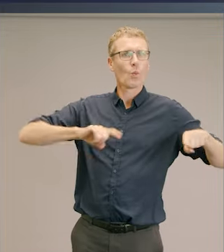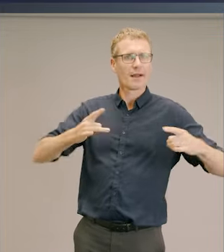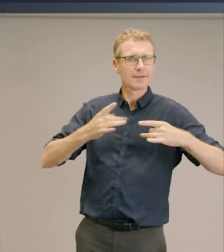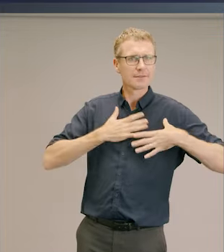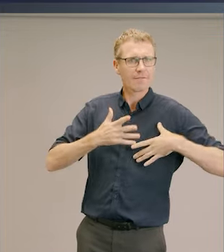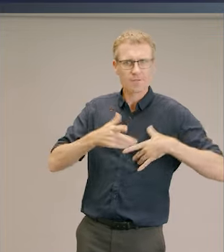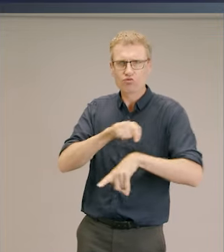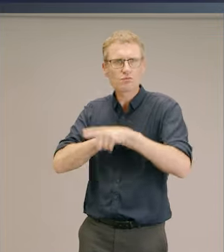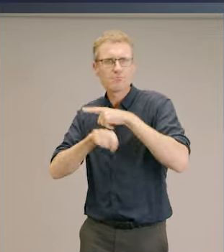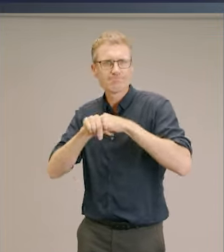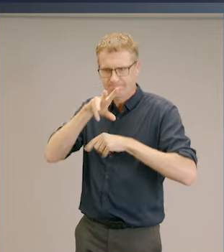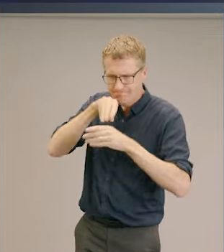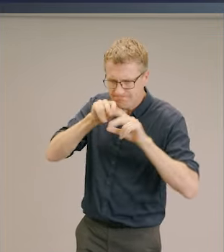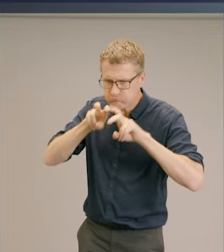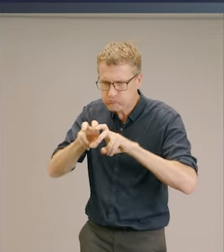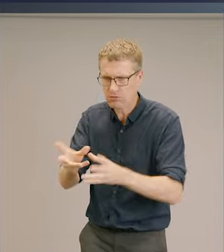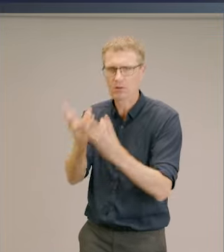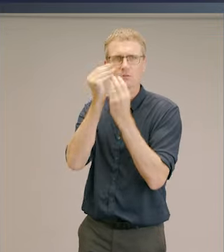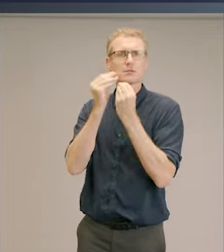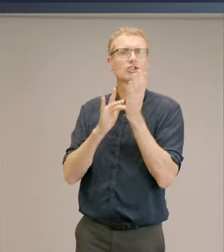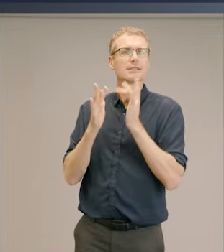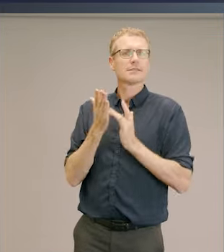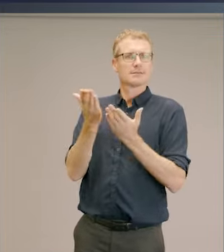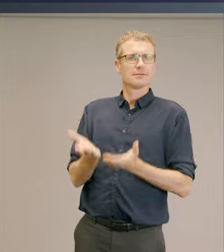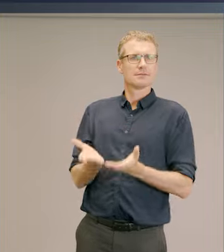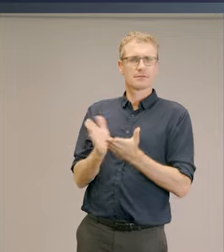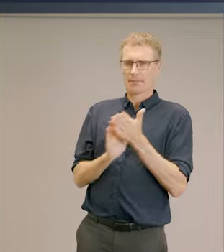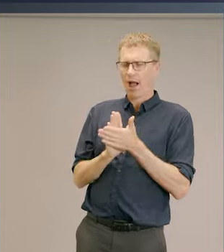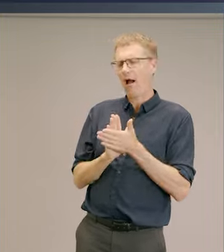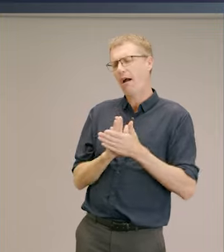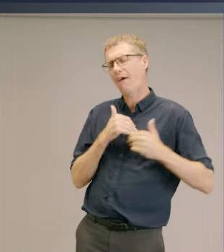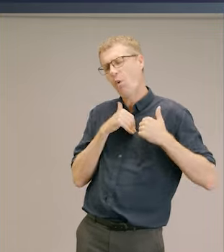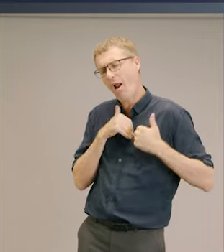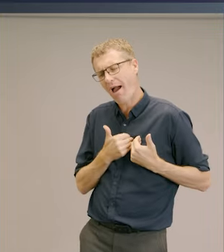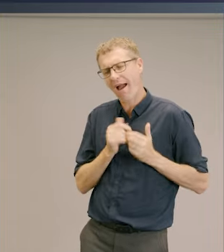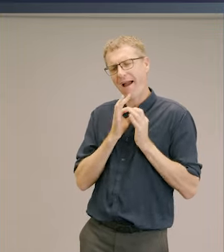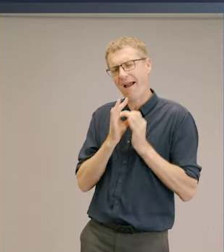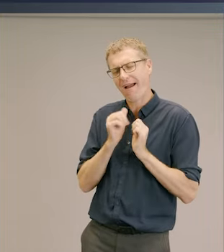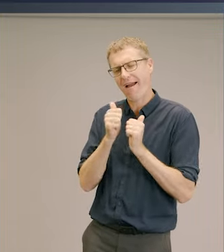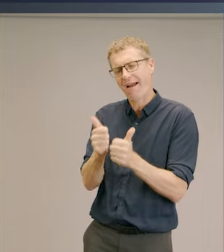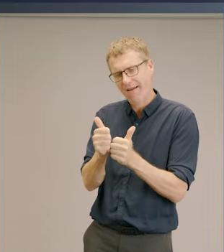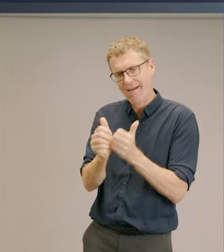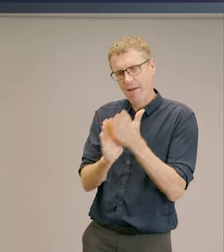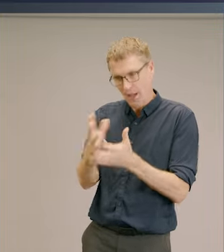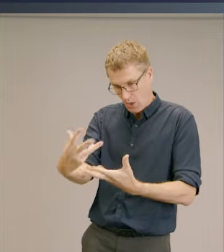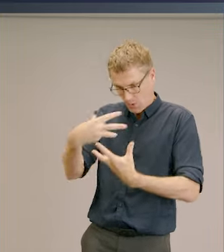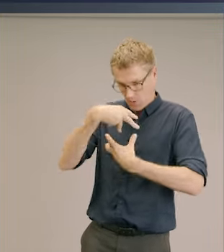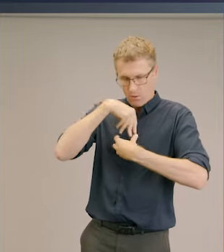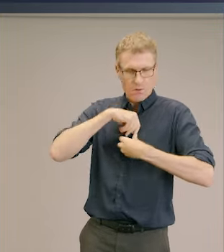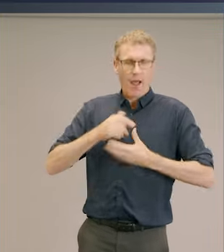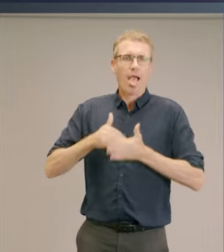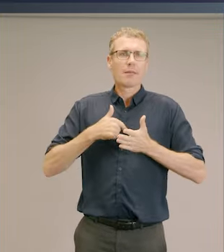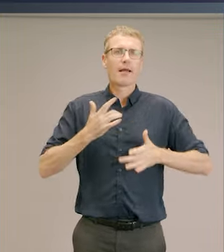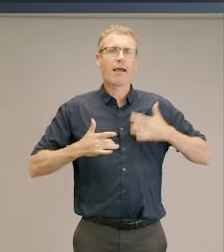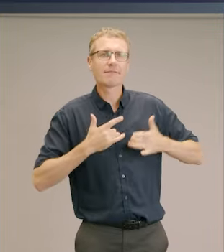has been about, to really get to know Jesus of Nazareth so that we can fall in love with him more and really live out